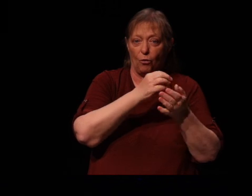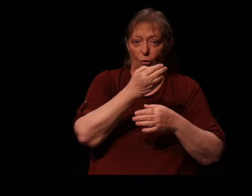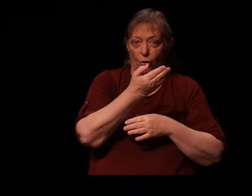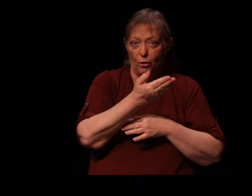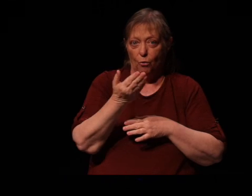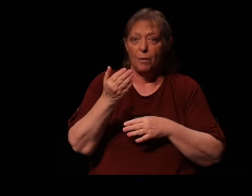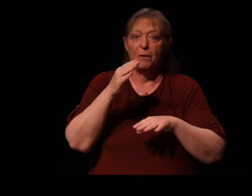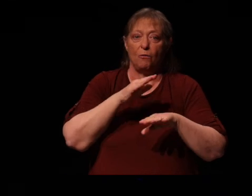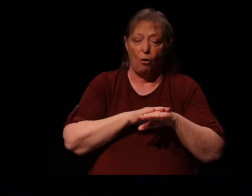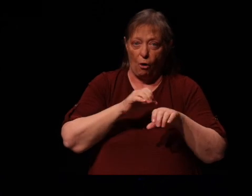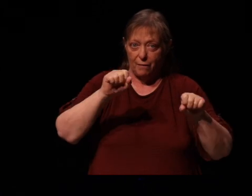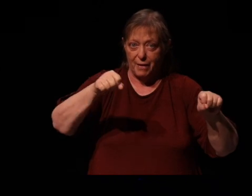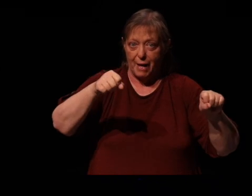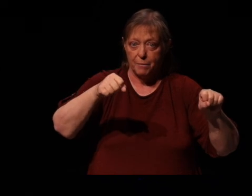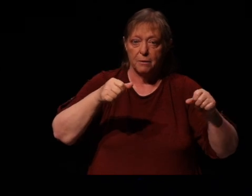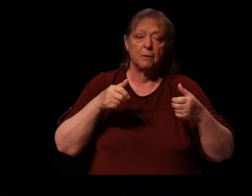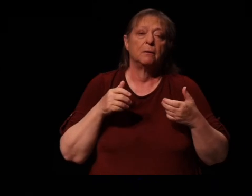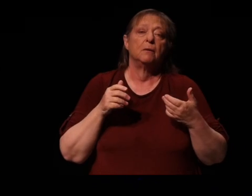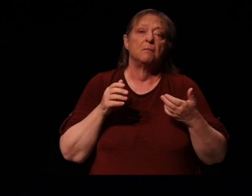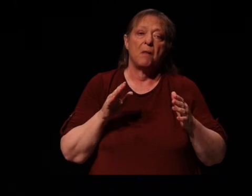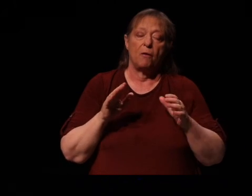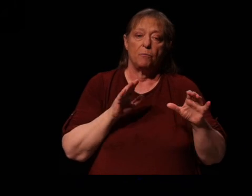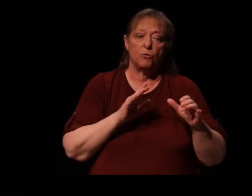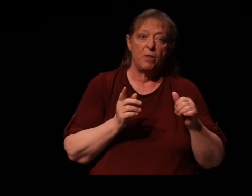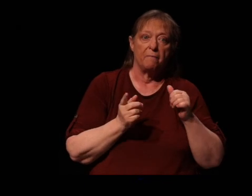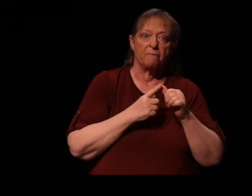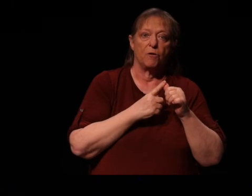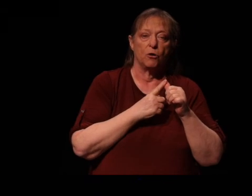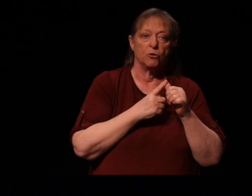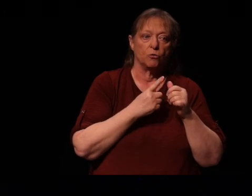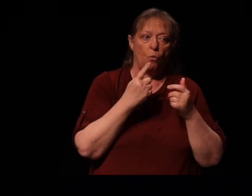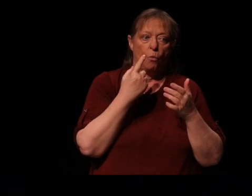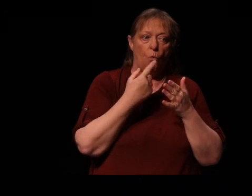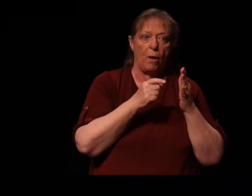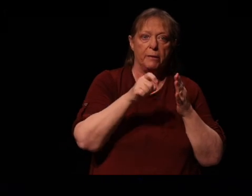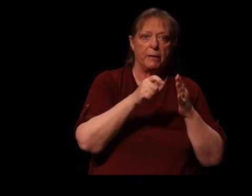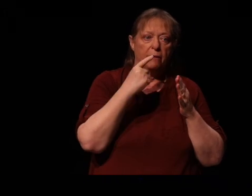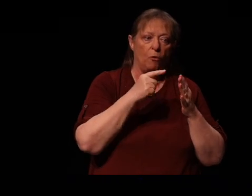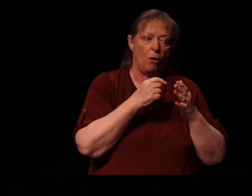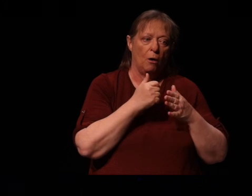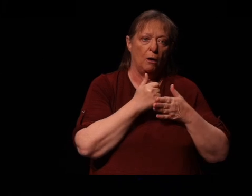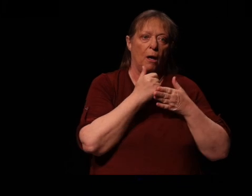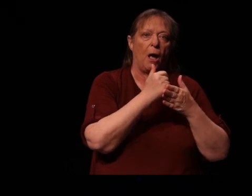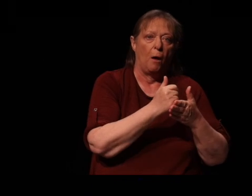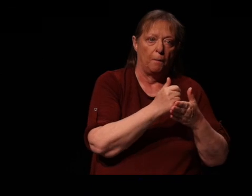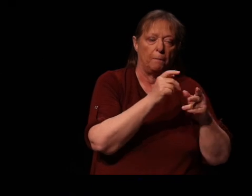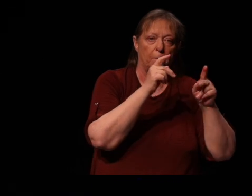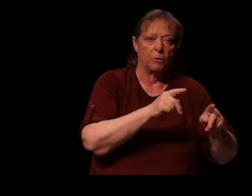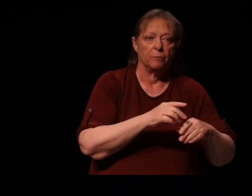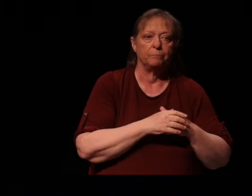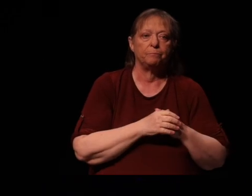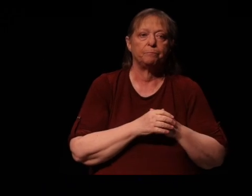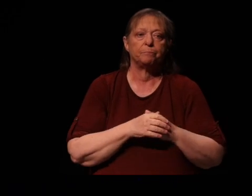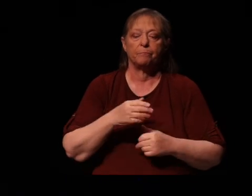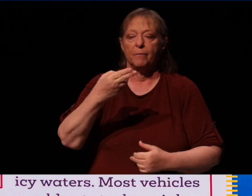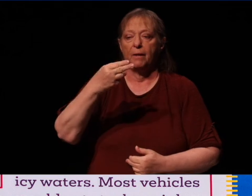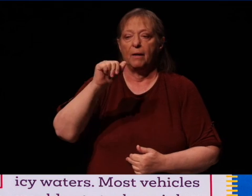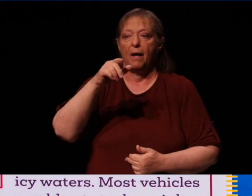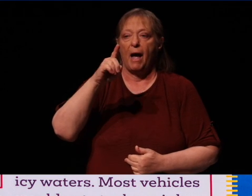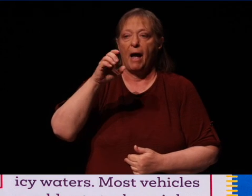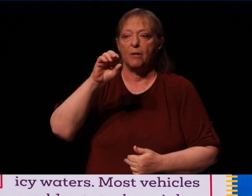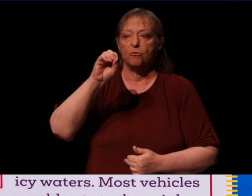the ambulances, on the motorcycle ambulances, that will allow for them to do the first blush of whatever is necessary to stabilize a